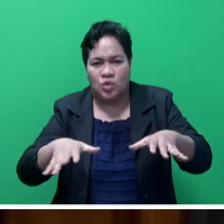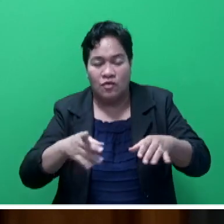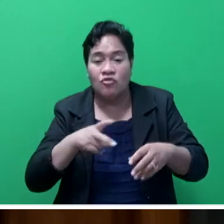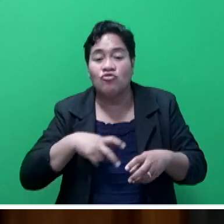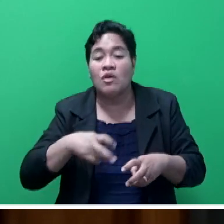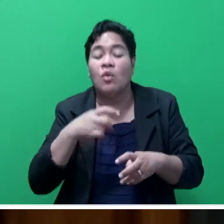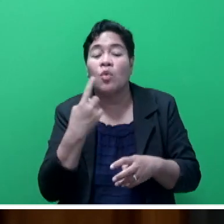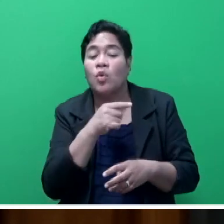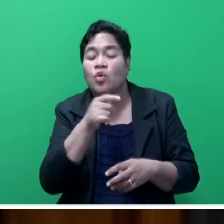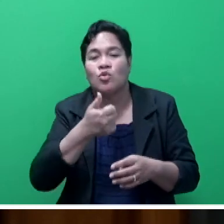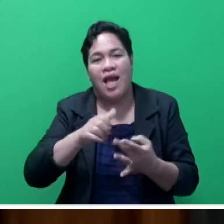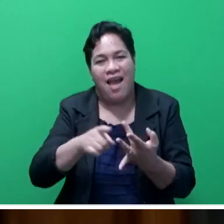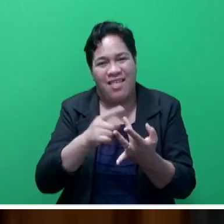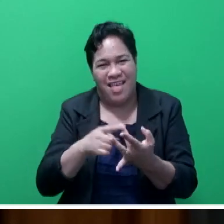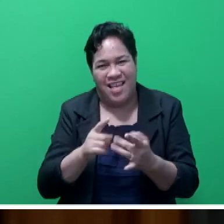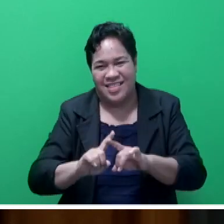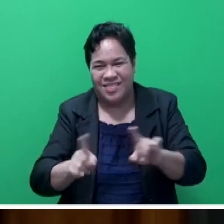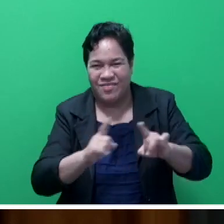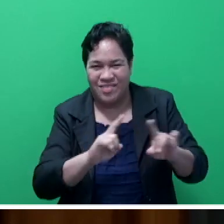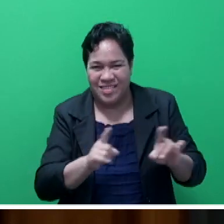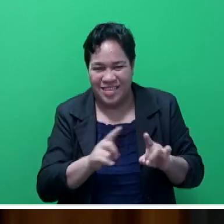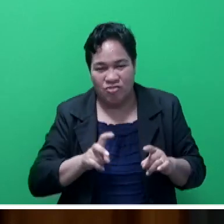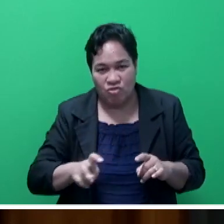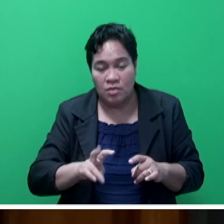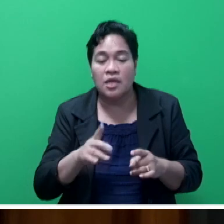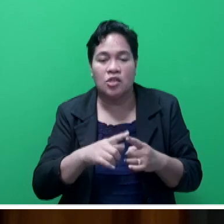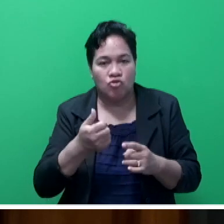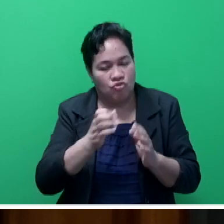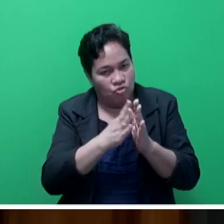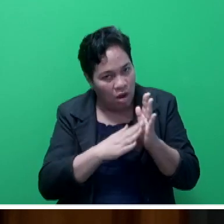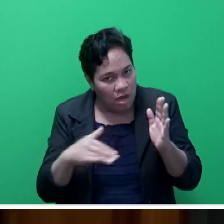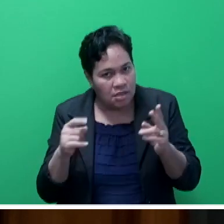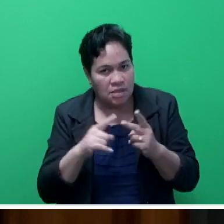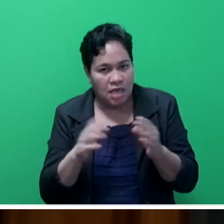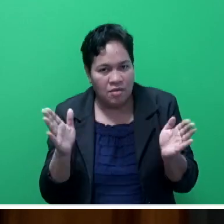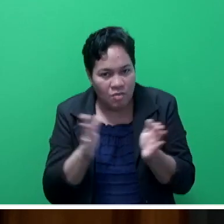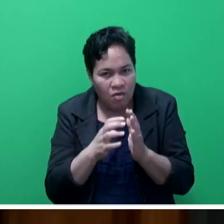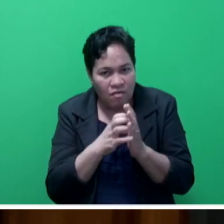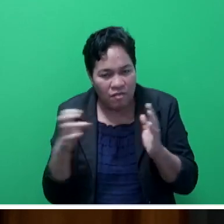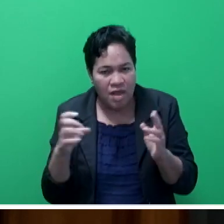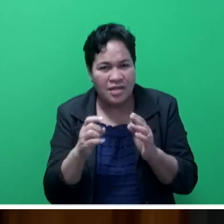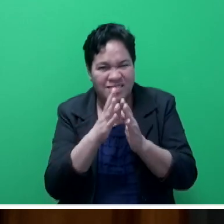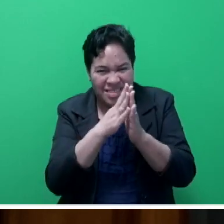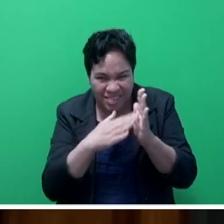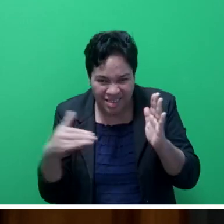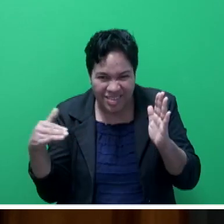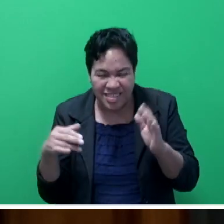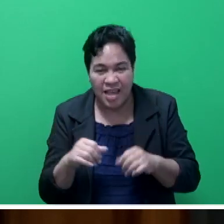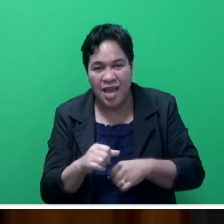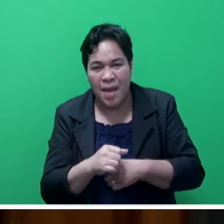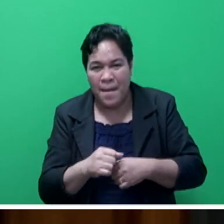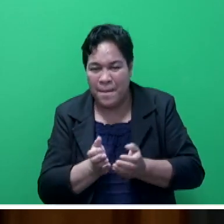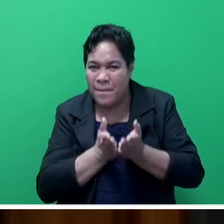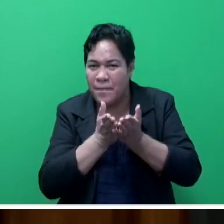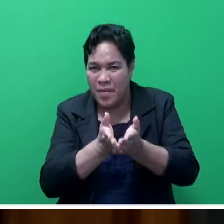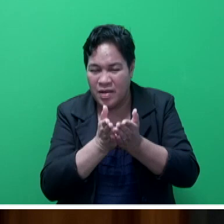students that used other modes of transportation. Children use trucks, minibuses, carriers, and even funds to travel to schools